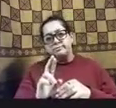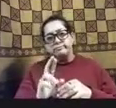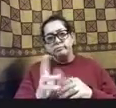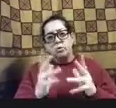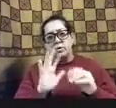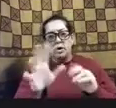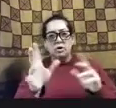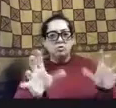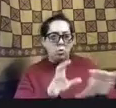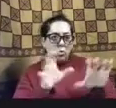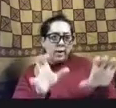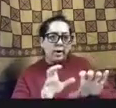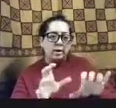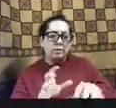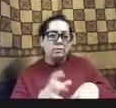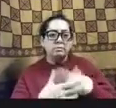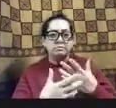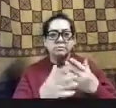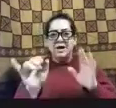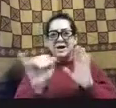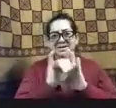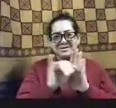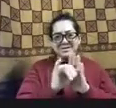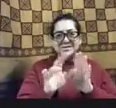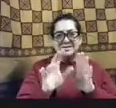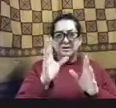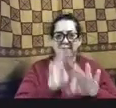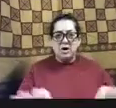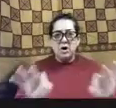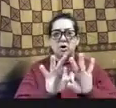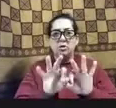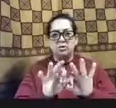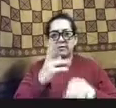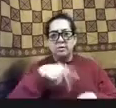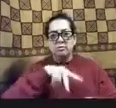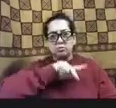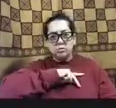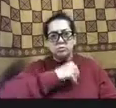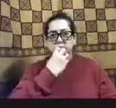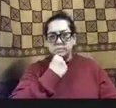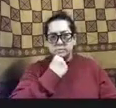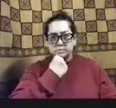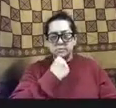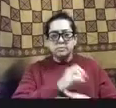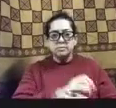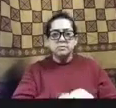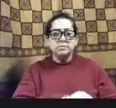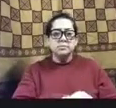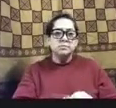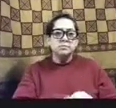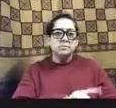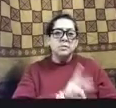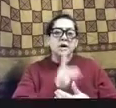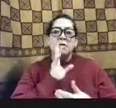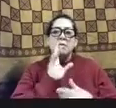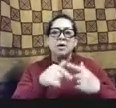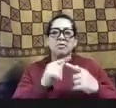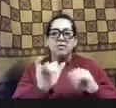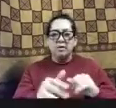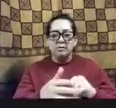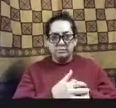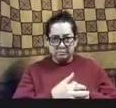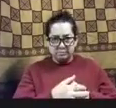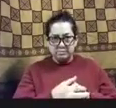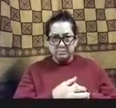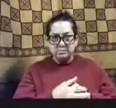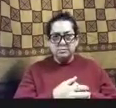they're doing, but it's these identity-based values that are very personal to us. So that's what I was speaking to, you